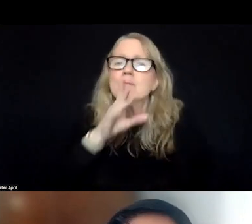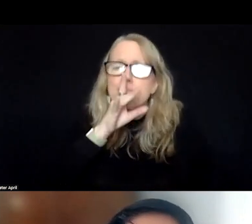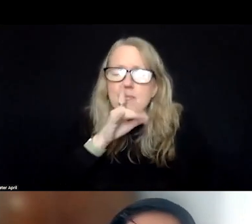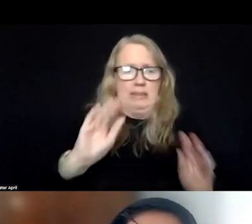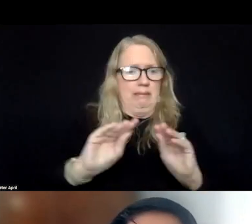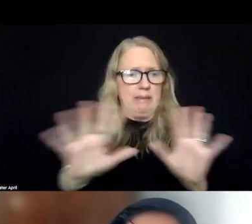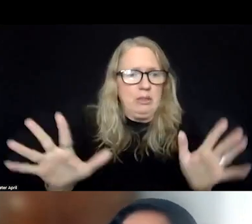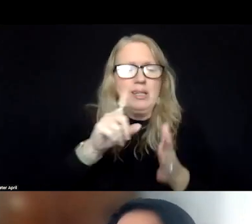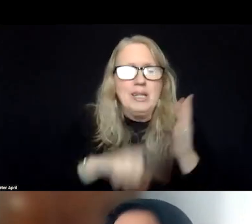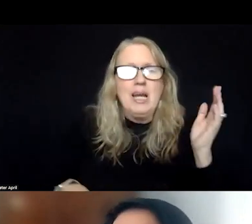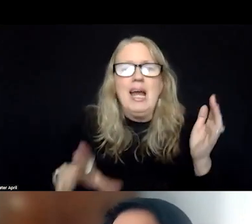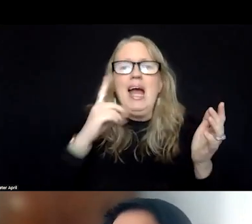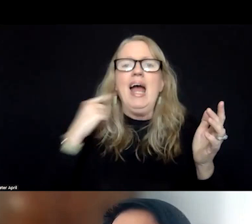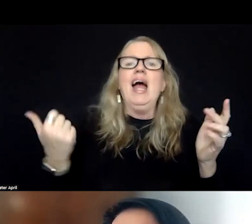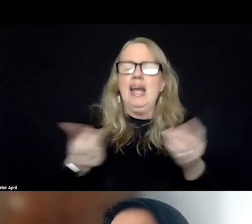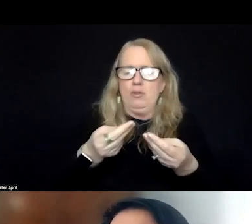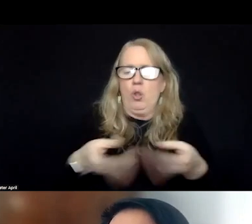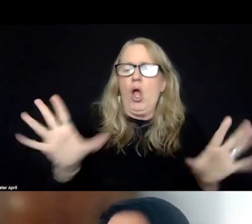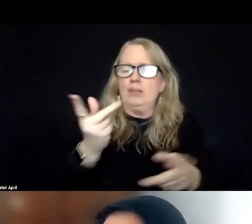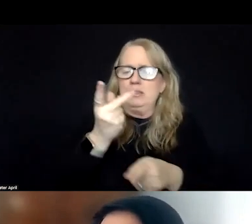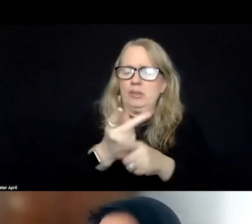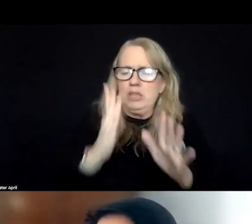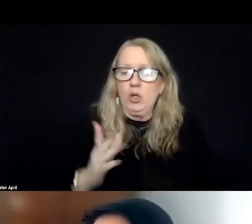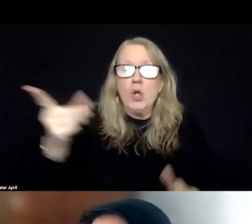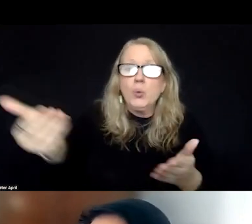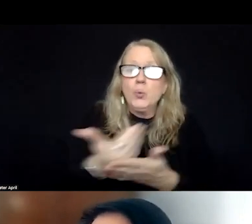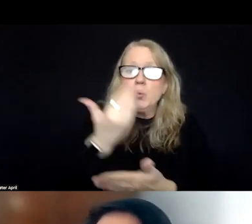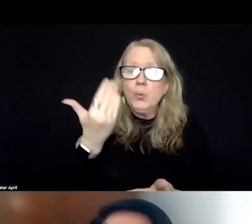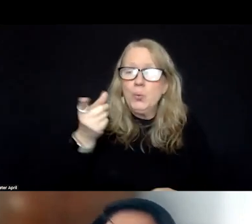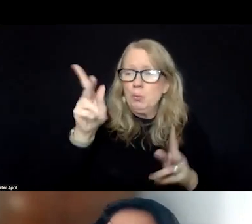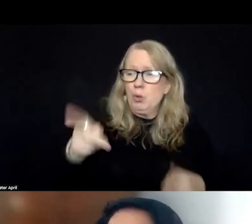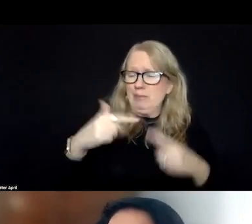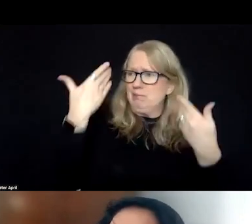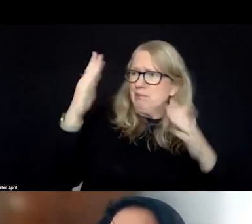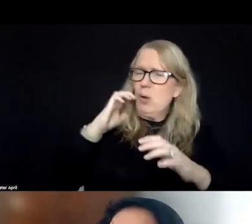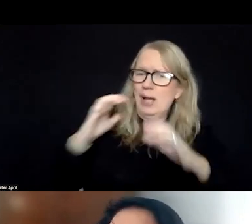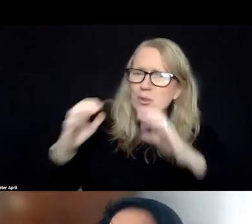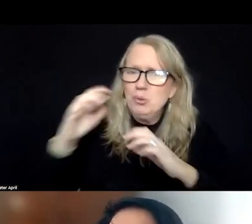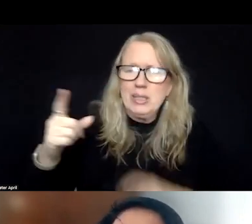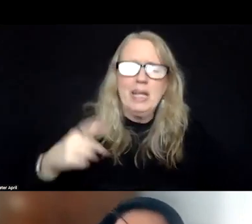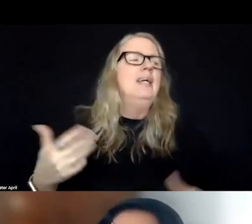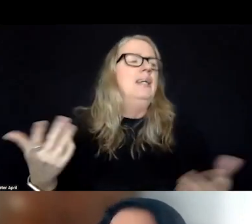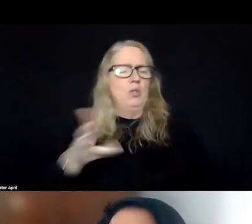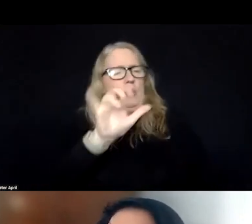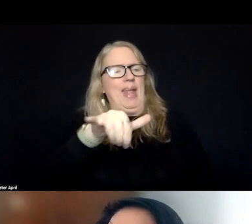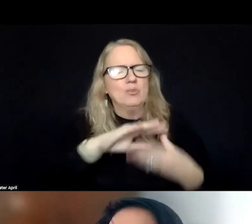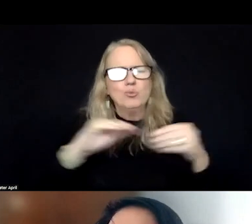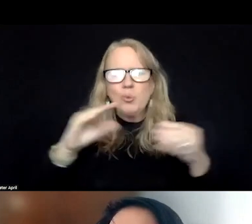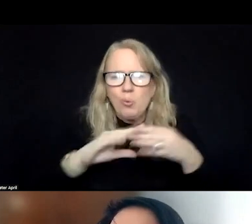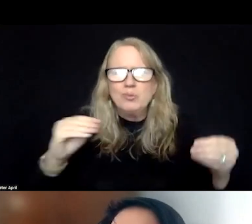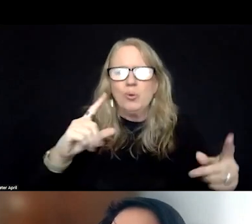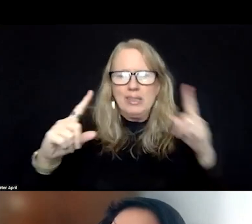they had recently lost a caregiver and had a new caregiver and didn't know how to communicate. So these are stories that we hear all the time about